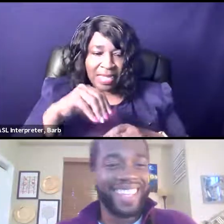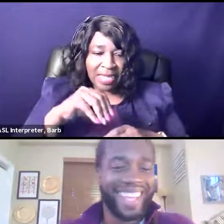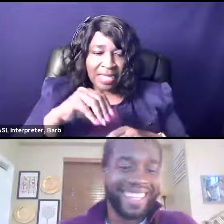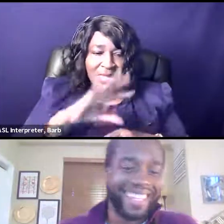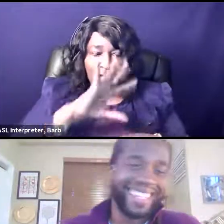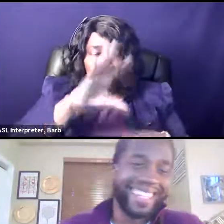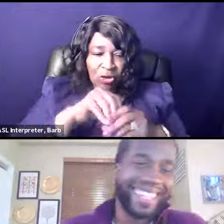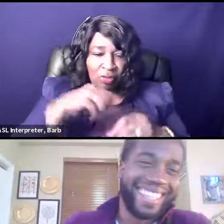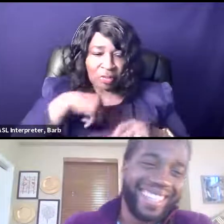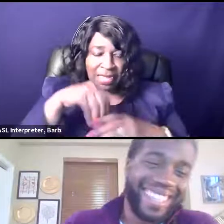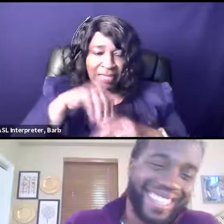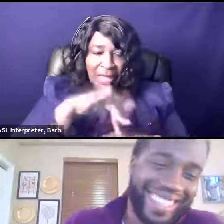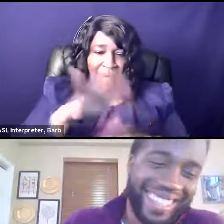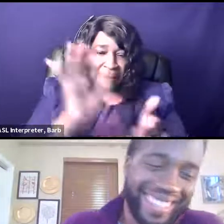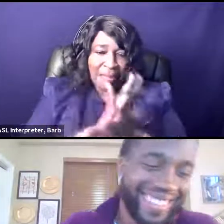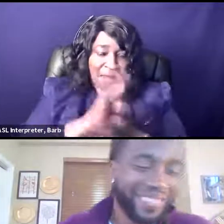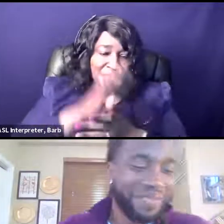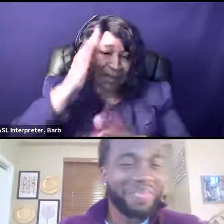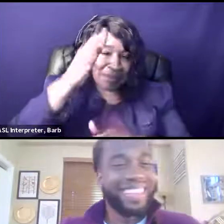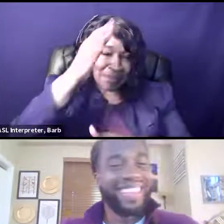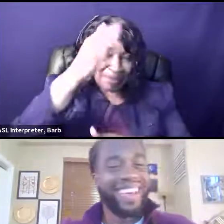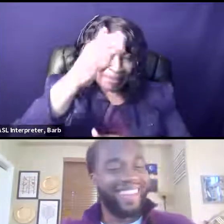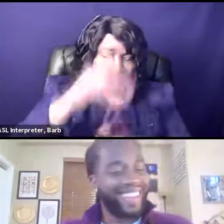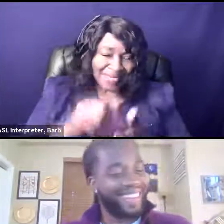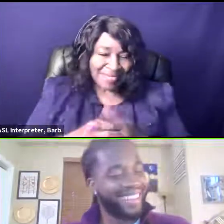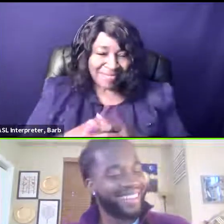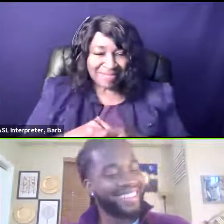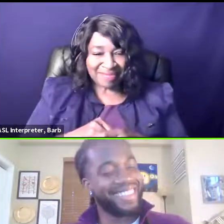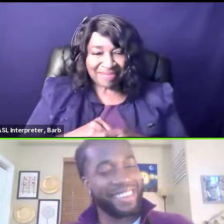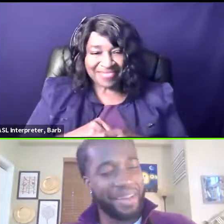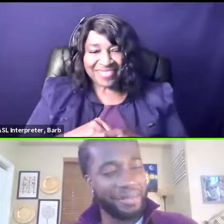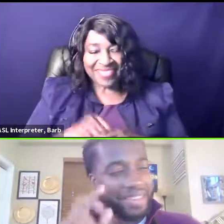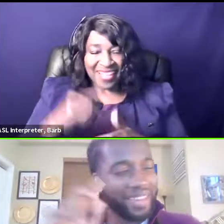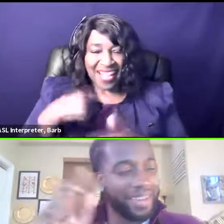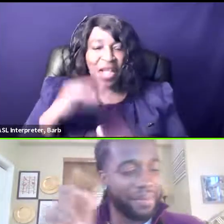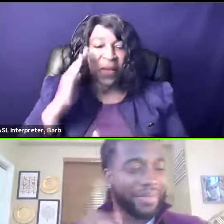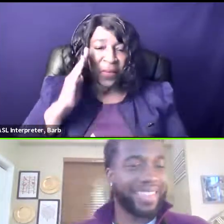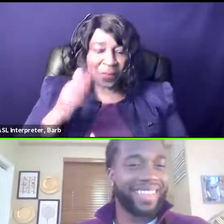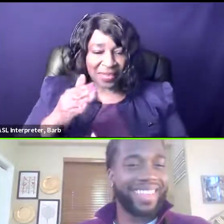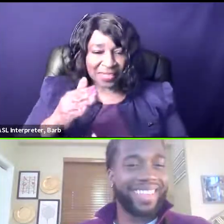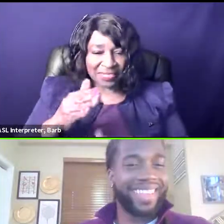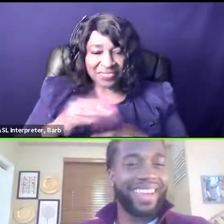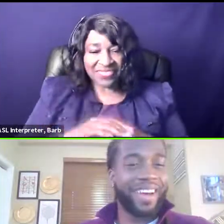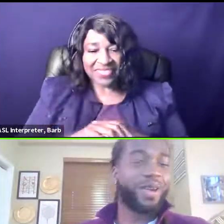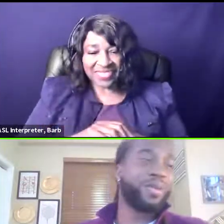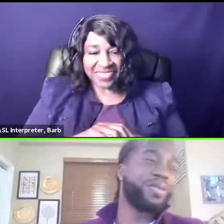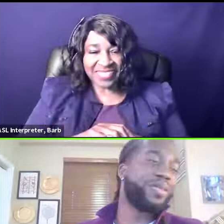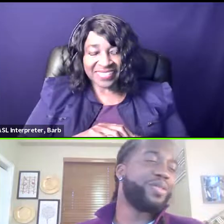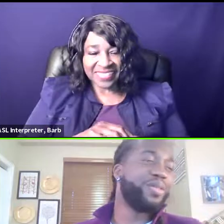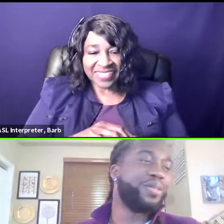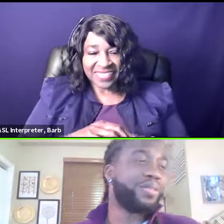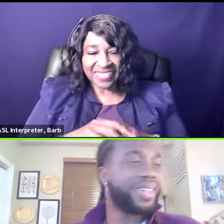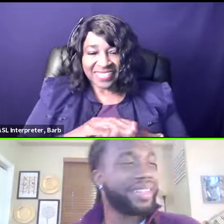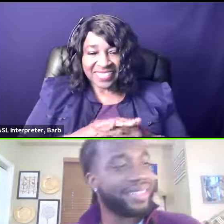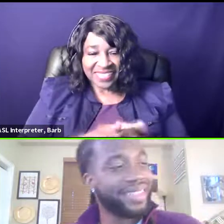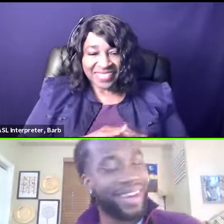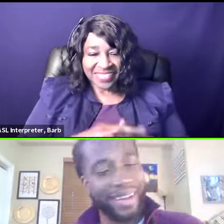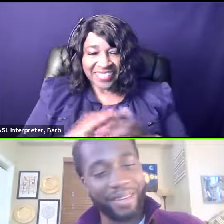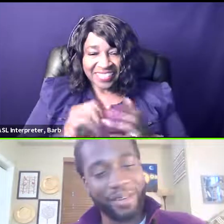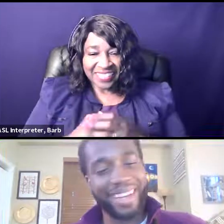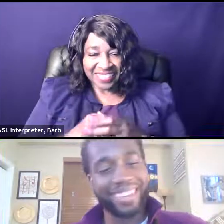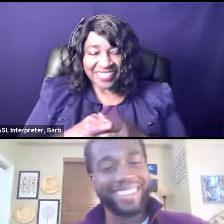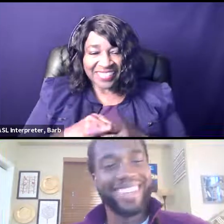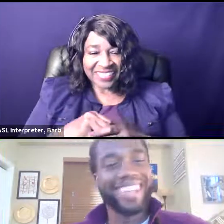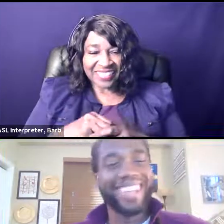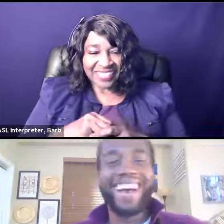Yeah, right. You're in there now. And that you might have to help write it too. Oh, ooh. Well, all